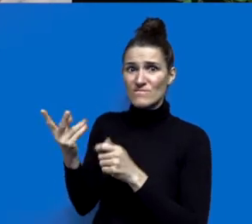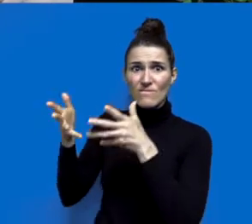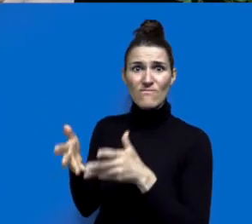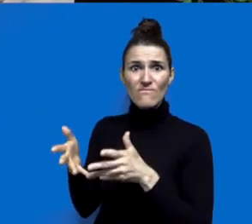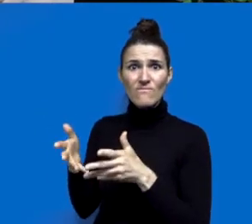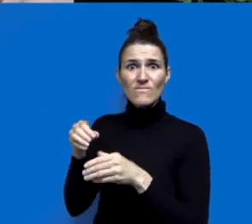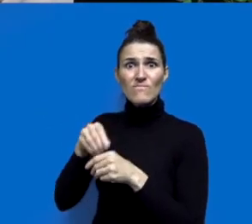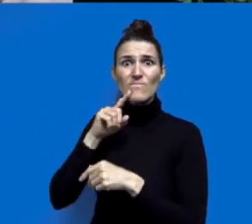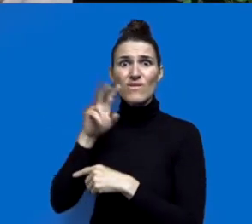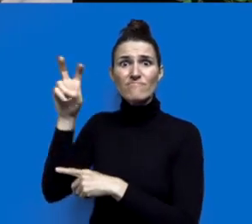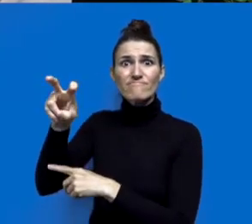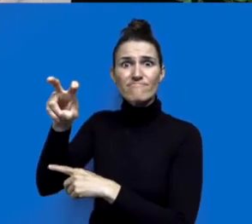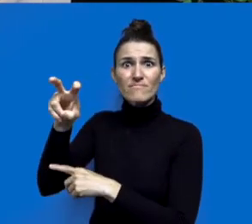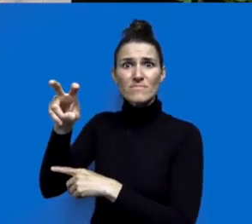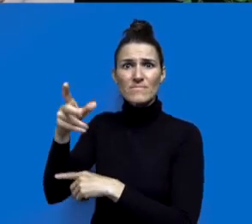water.